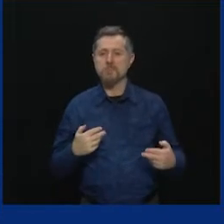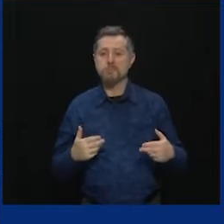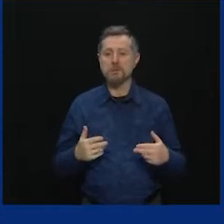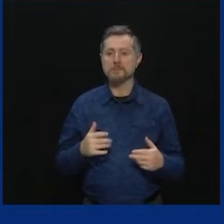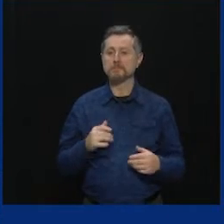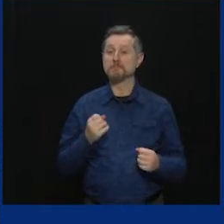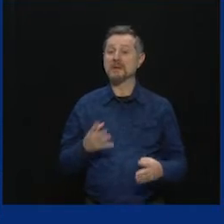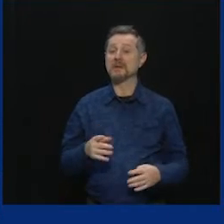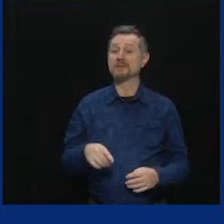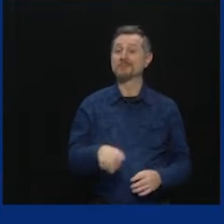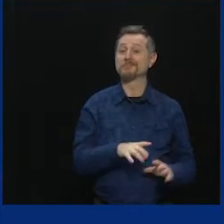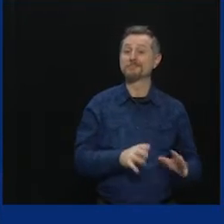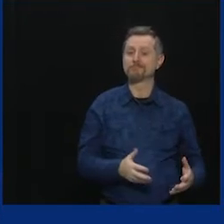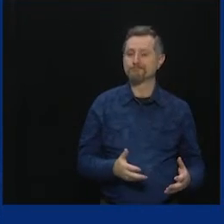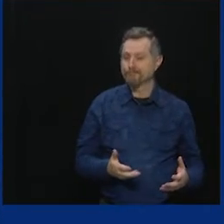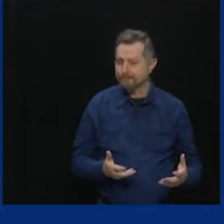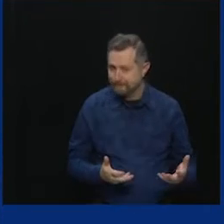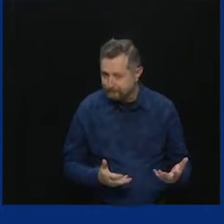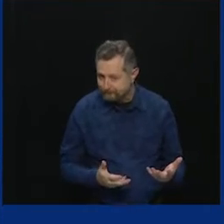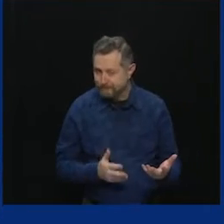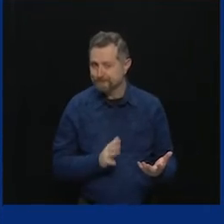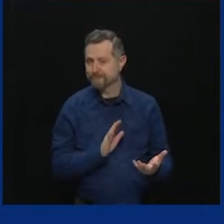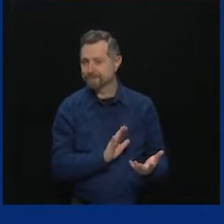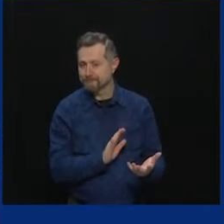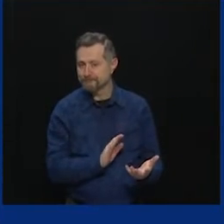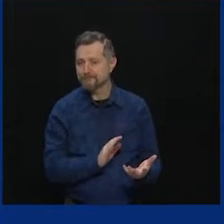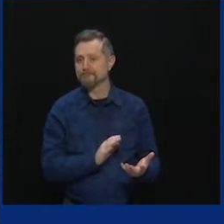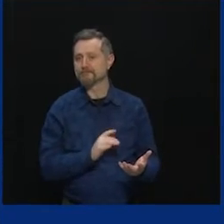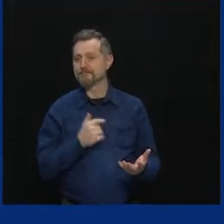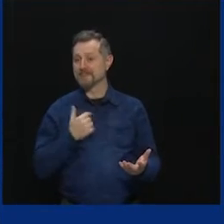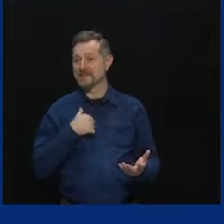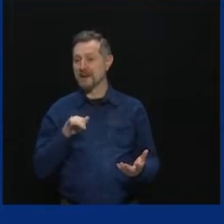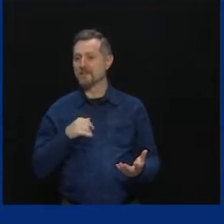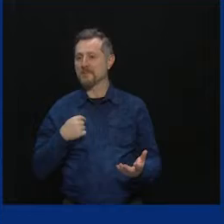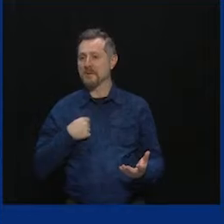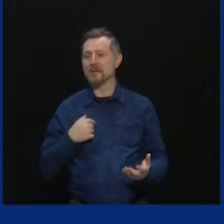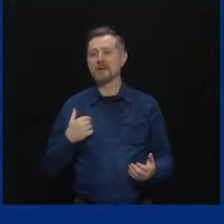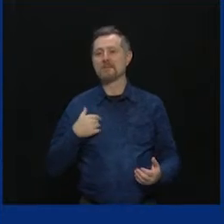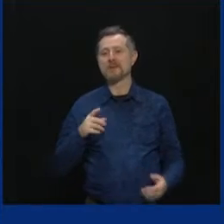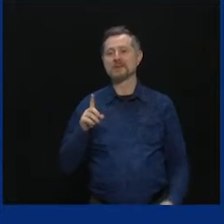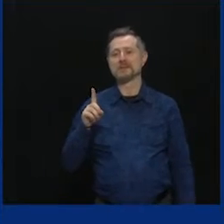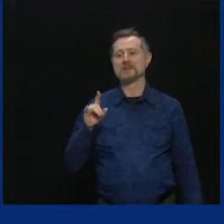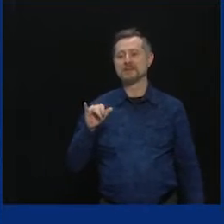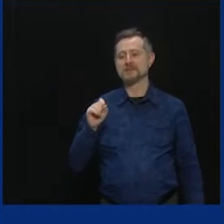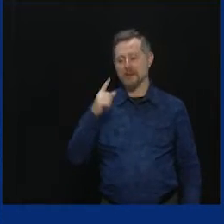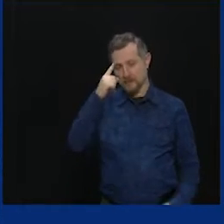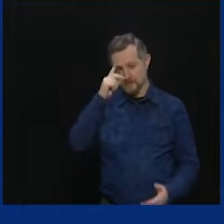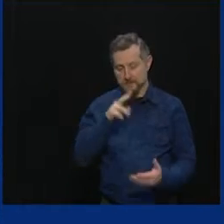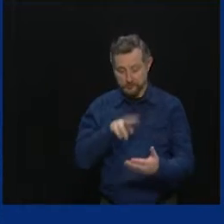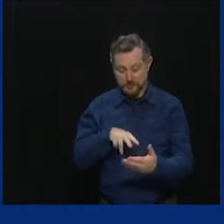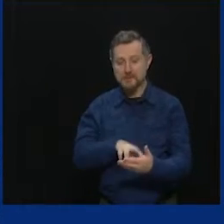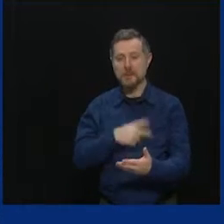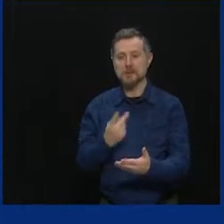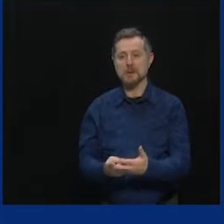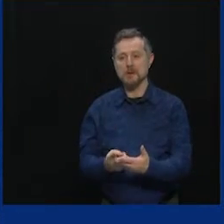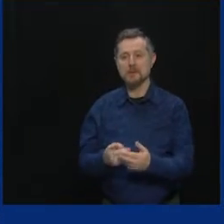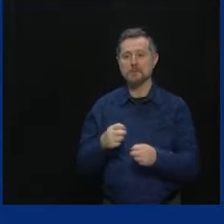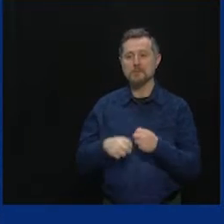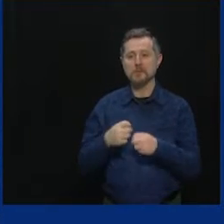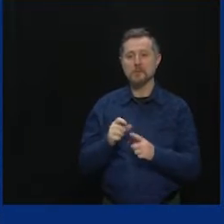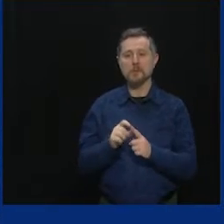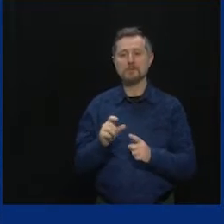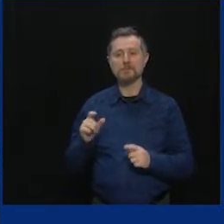them have either been identified as having dyslexia or having some other form of special needs. So we need the